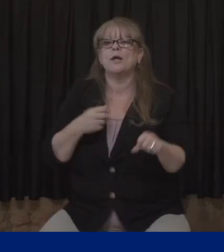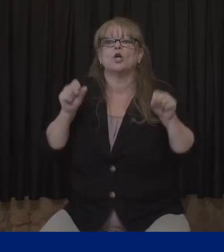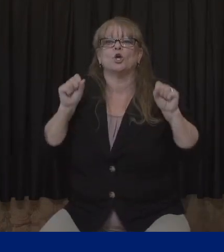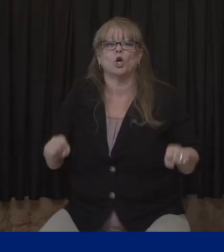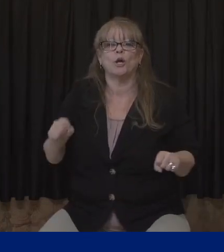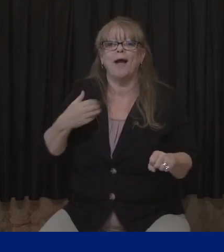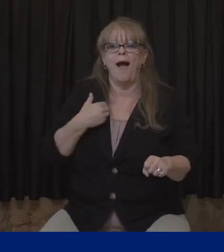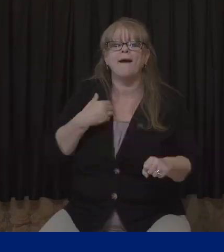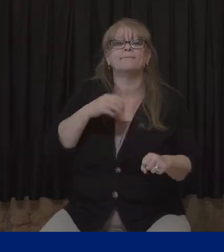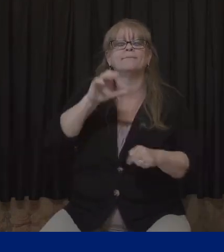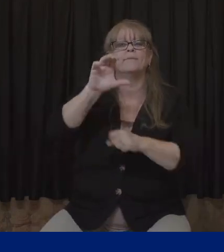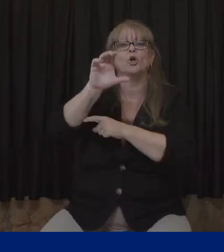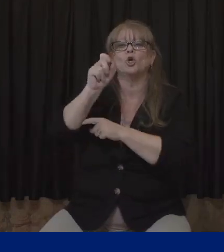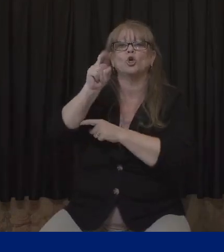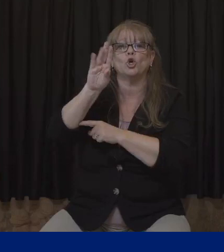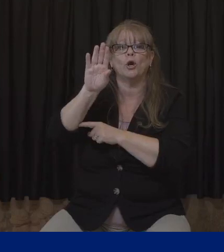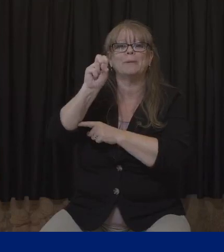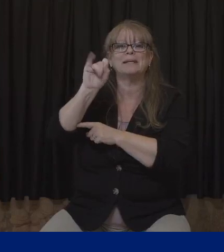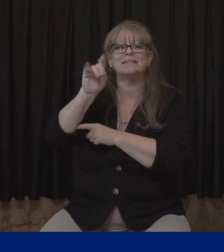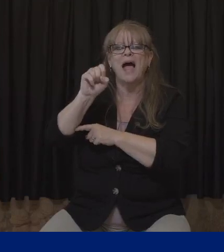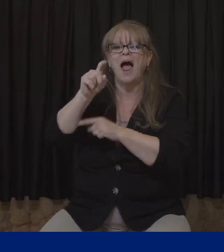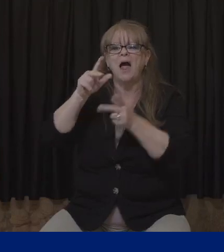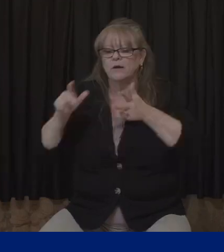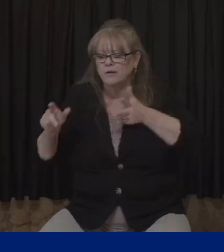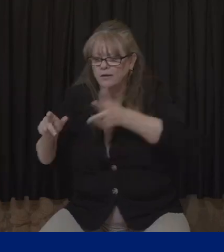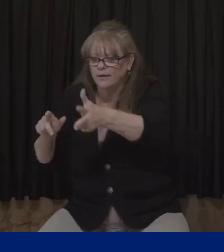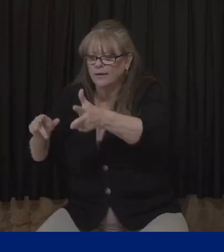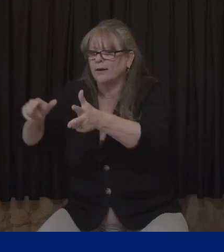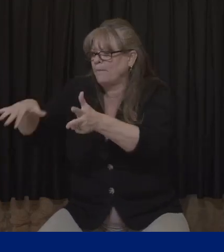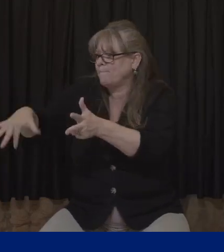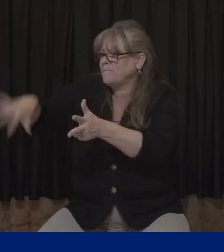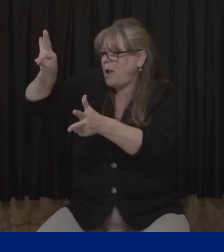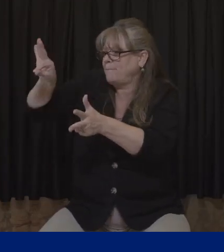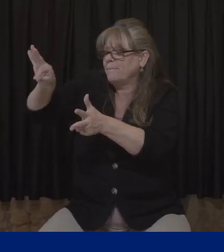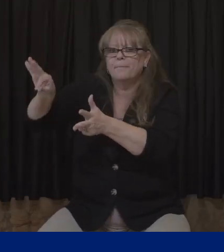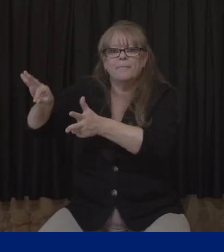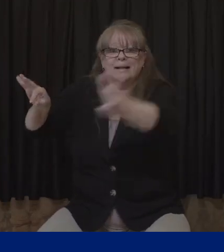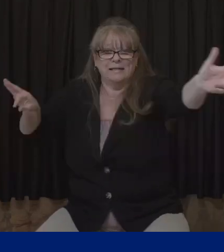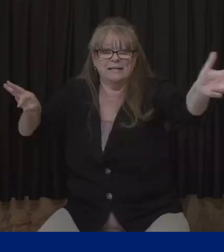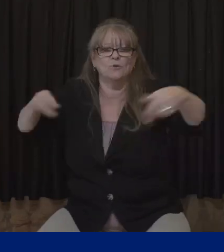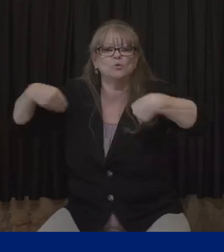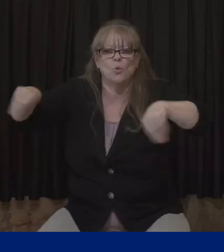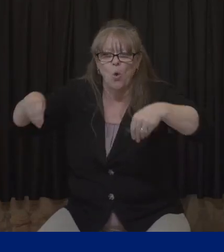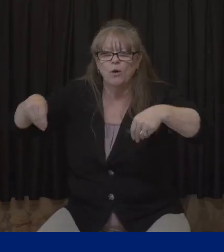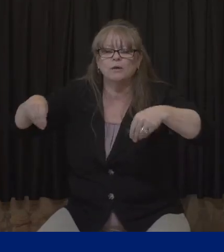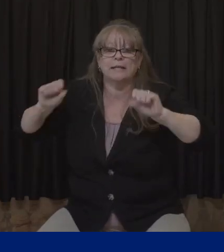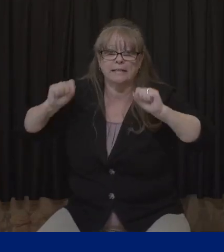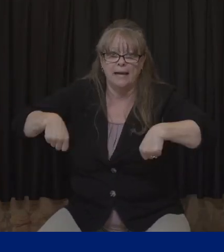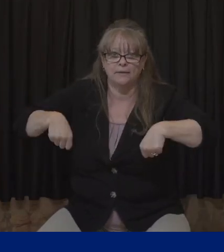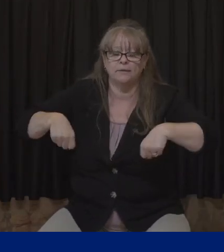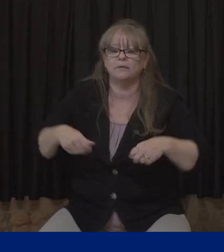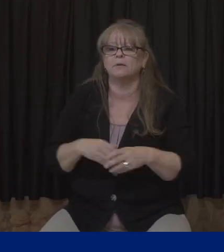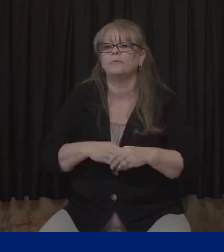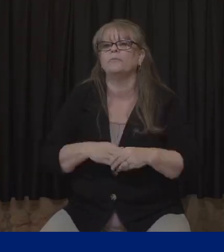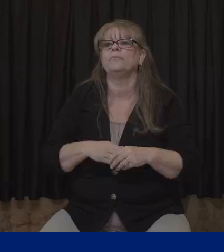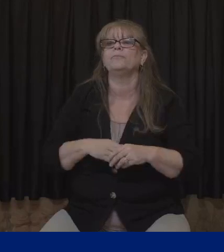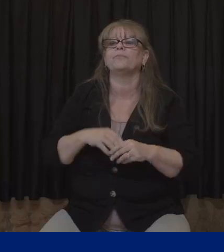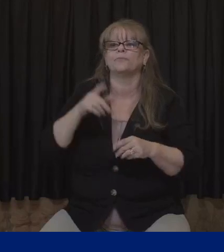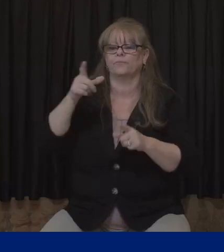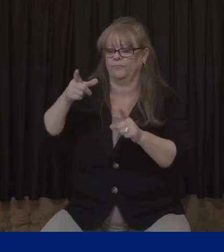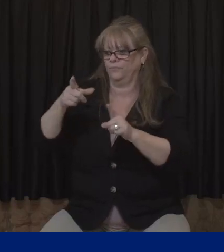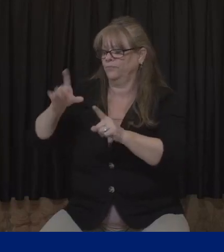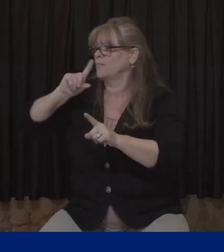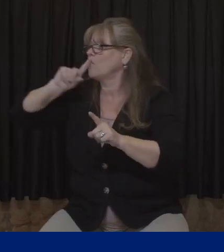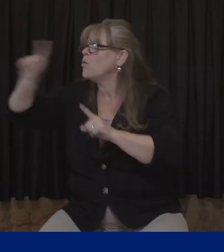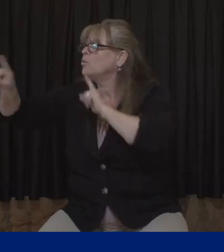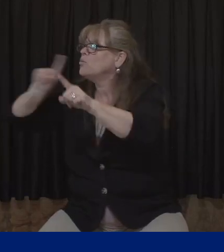a relatively safe practice. It means that you can place your order, they can bring it out to your car, they can put it in. That has started today. If there's goods that